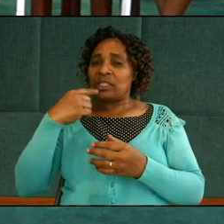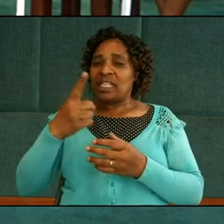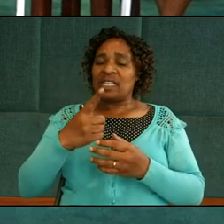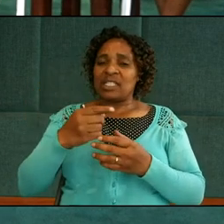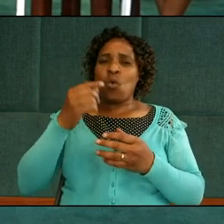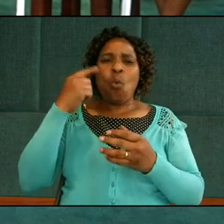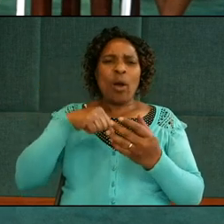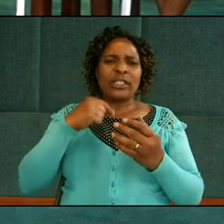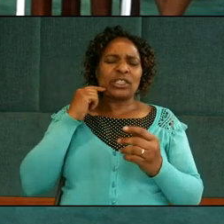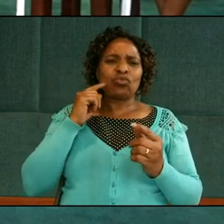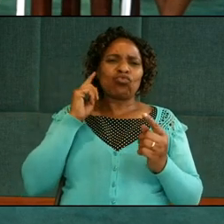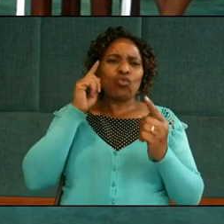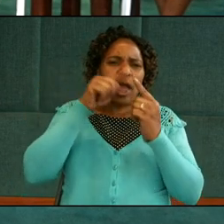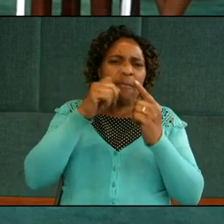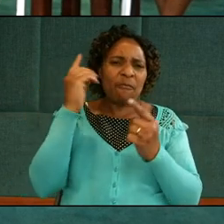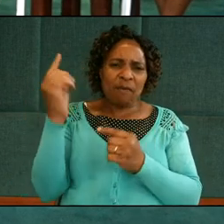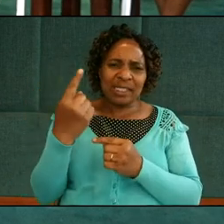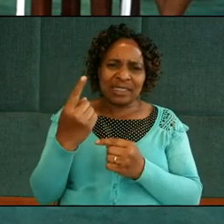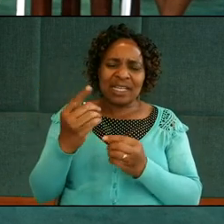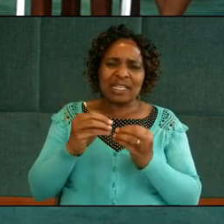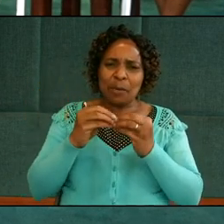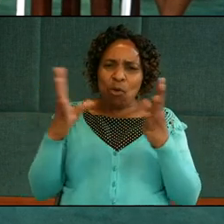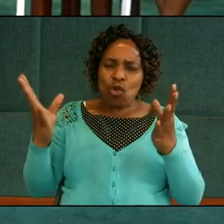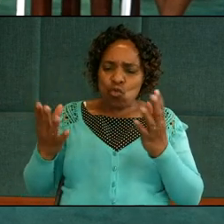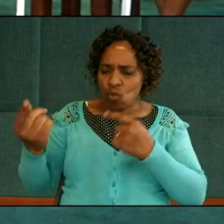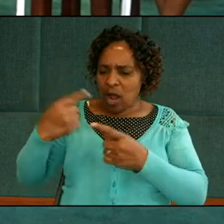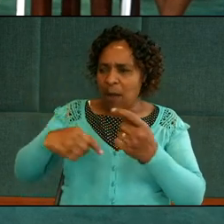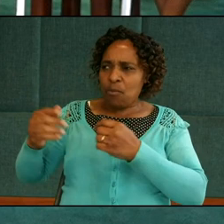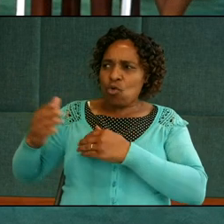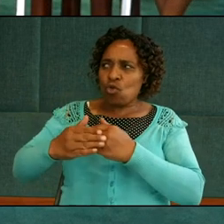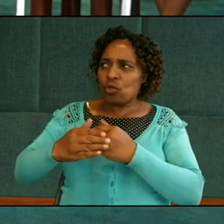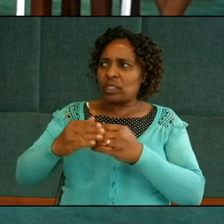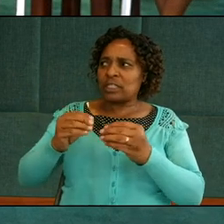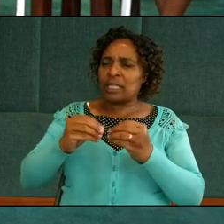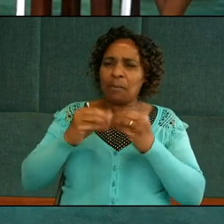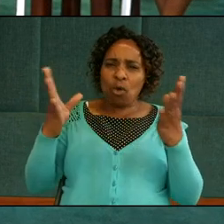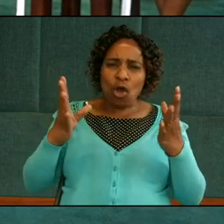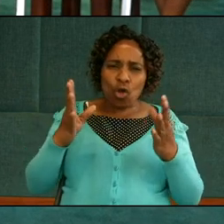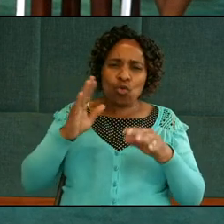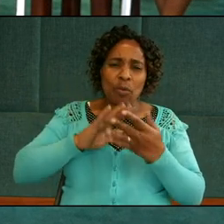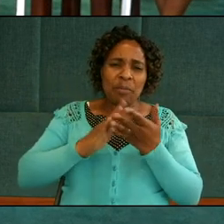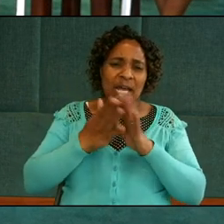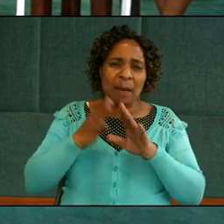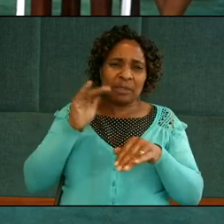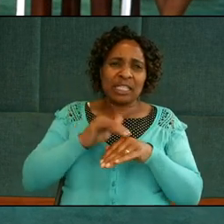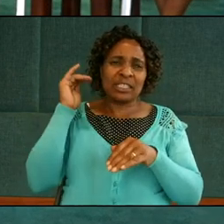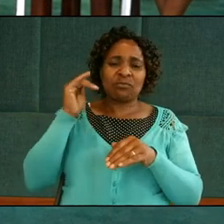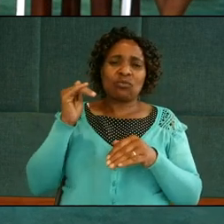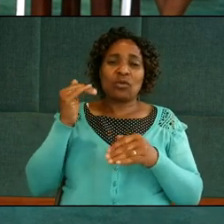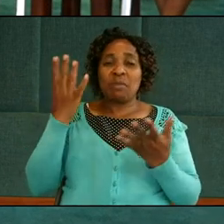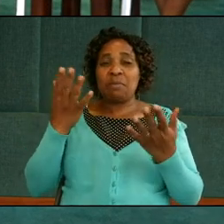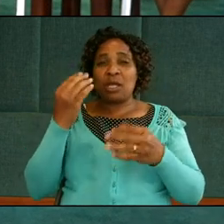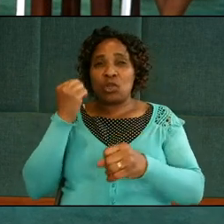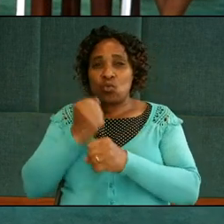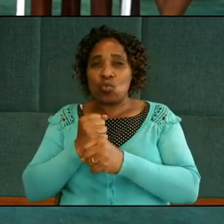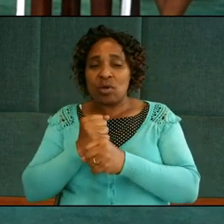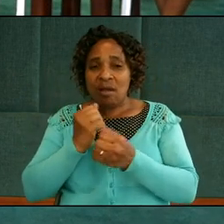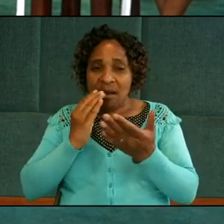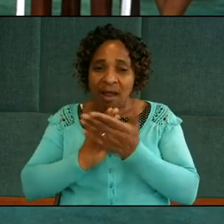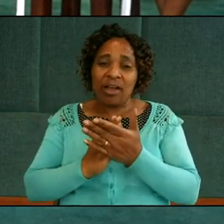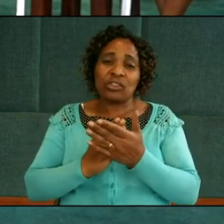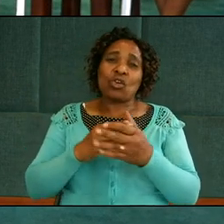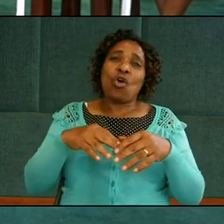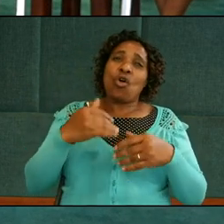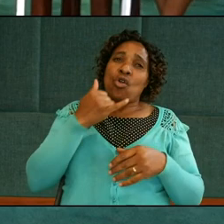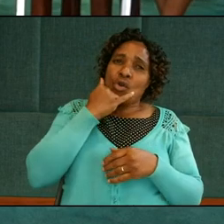because as the more you get closer to God, is the more you get sensitive to what you're doing. And whether it's right or wrong, you know, should